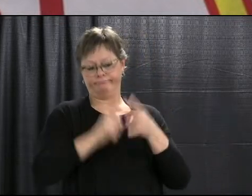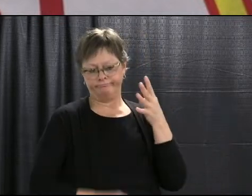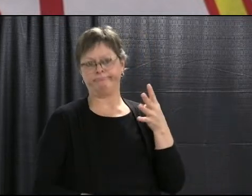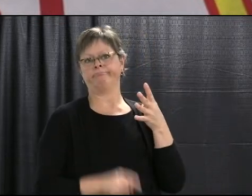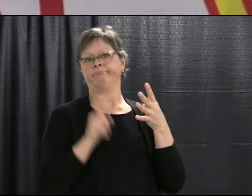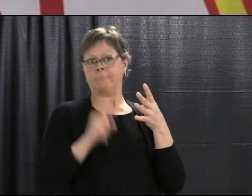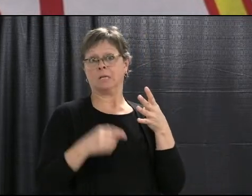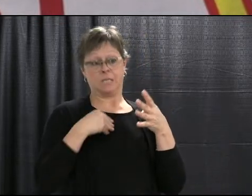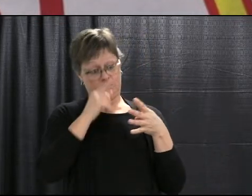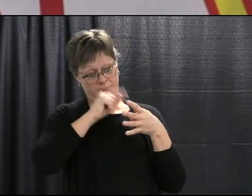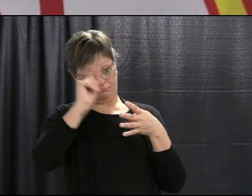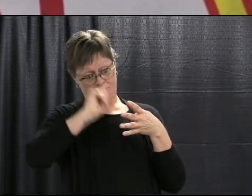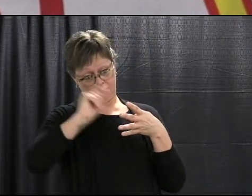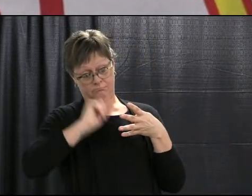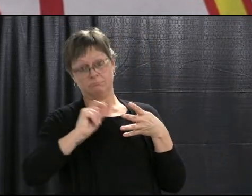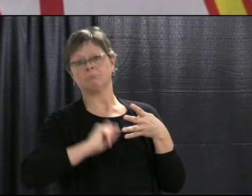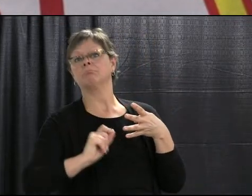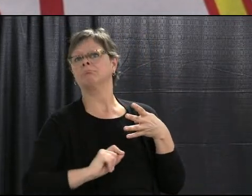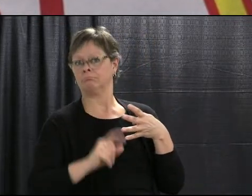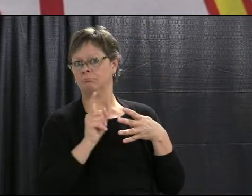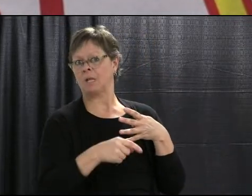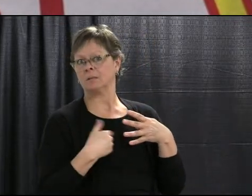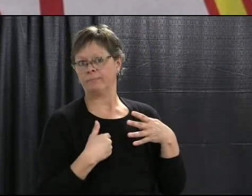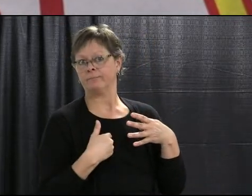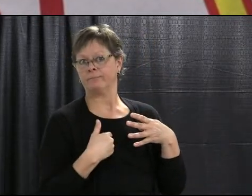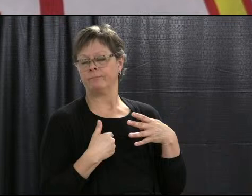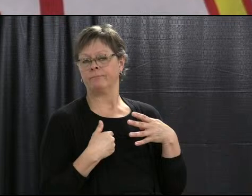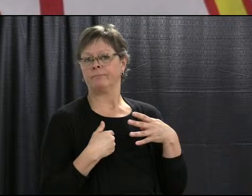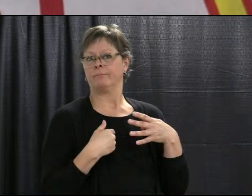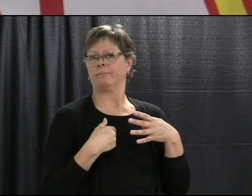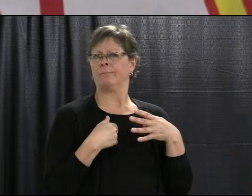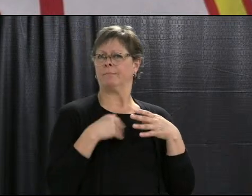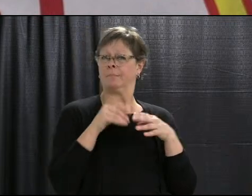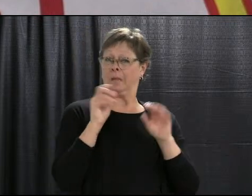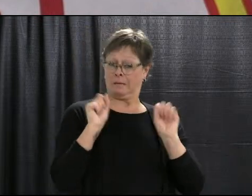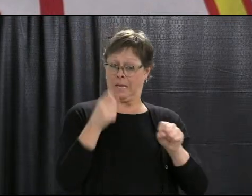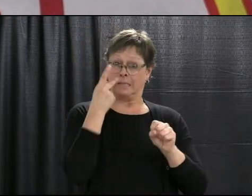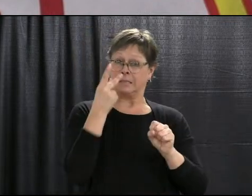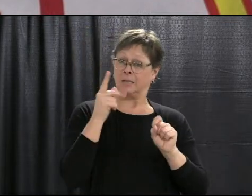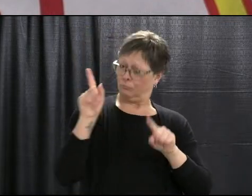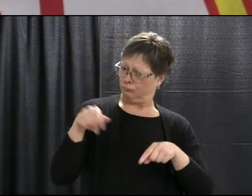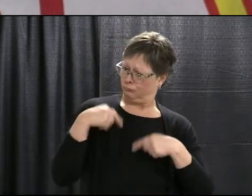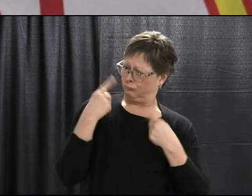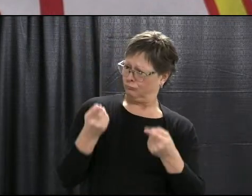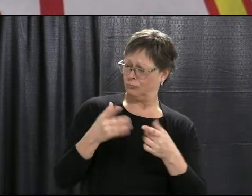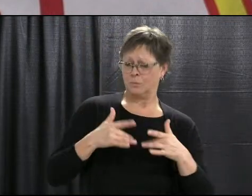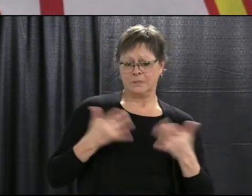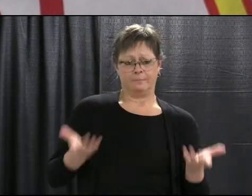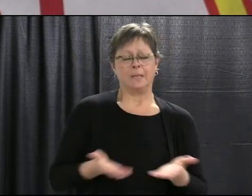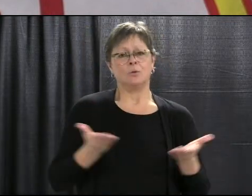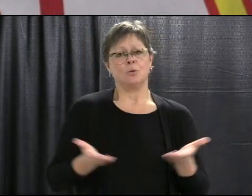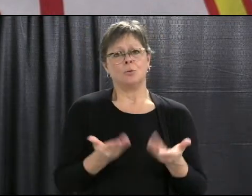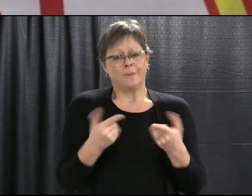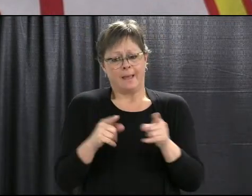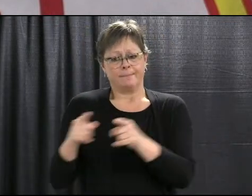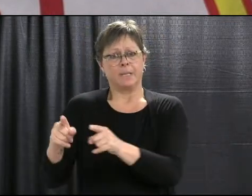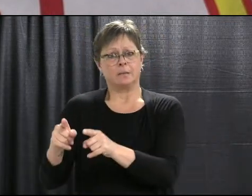We know, based on what we've done here, we've significantly reduced the